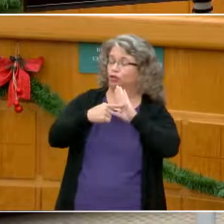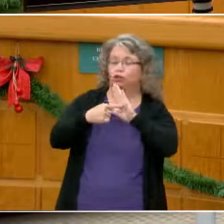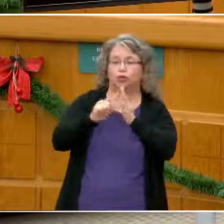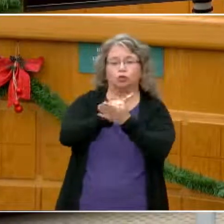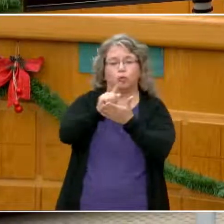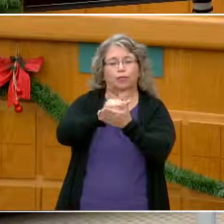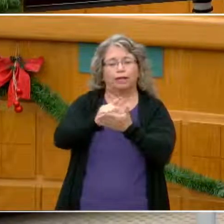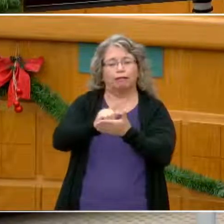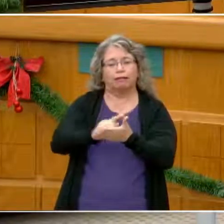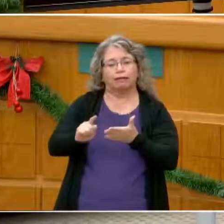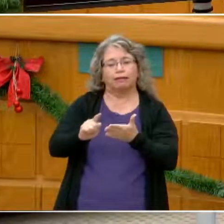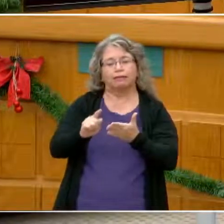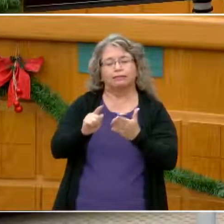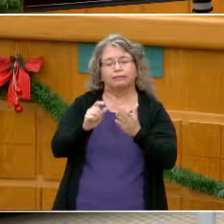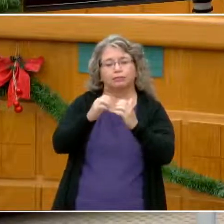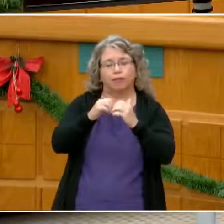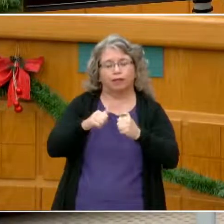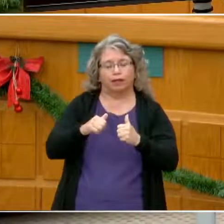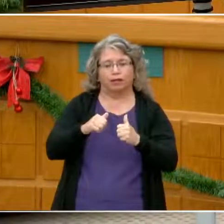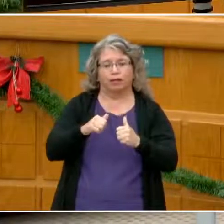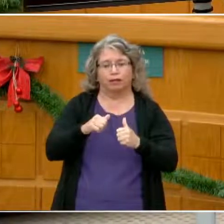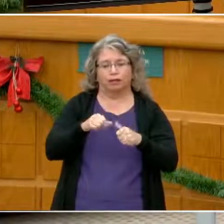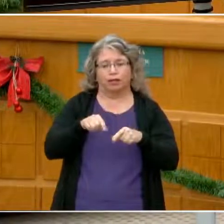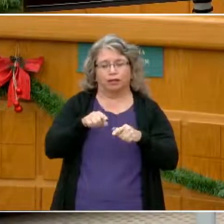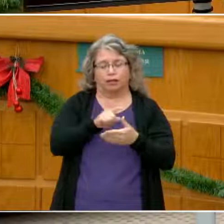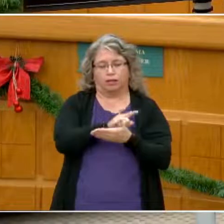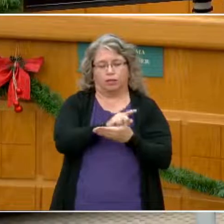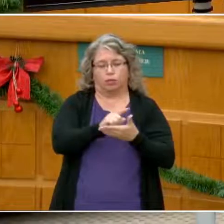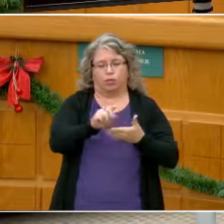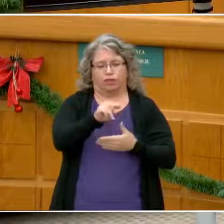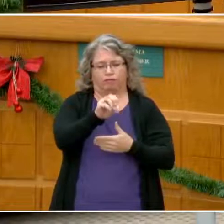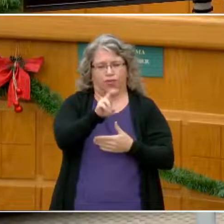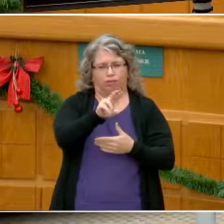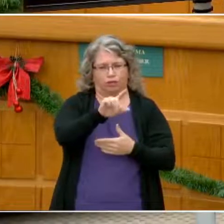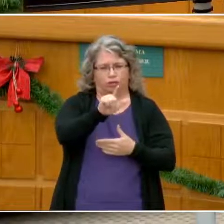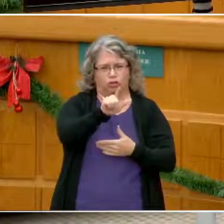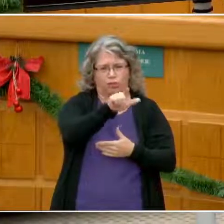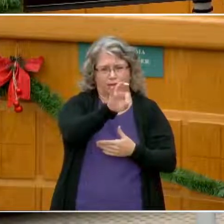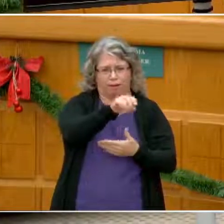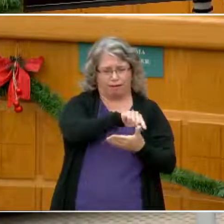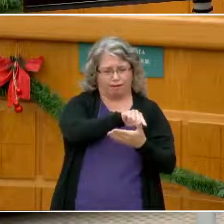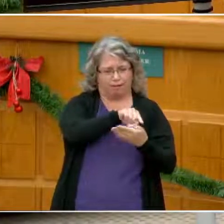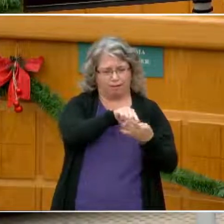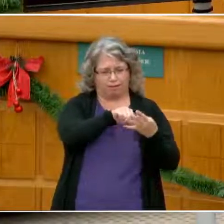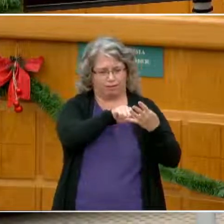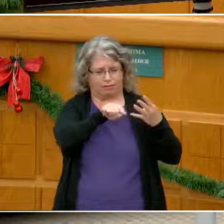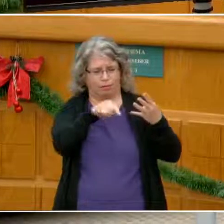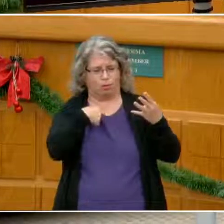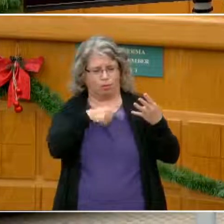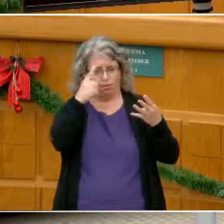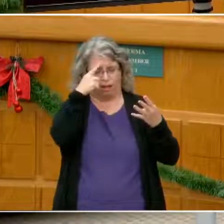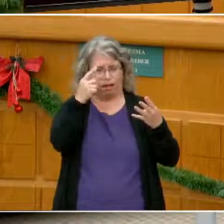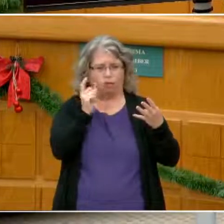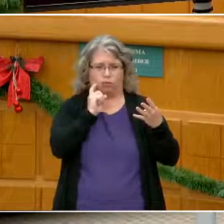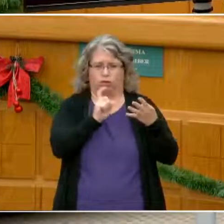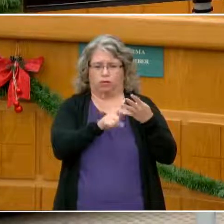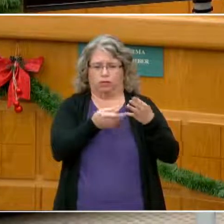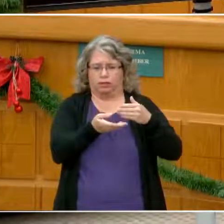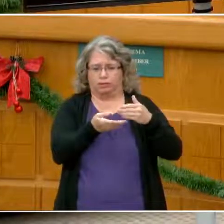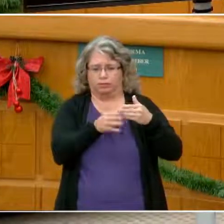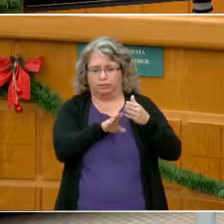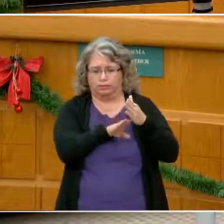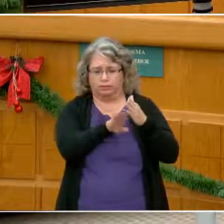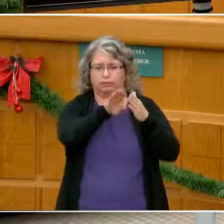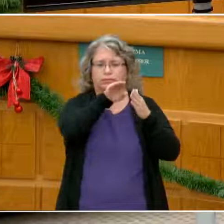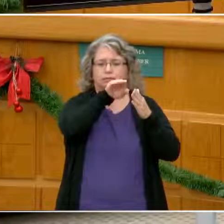November 29th, and we thought that we were starting to see a little uptick in cases. That came down back down the